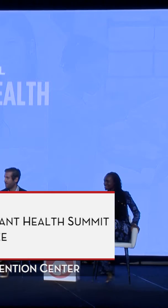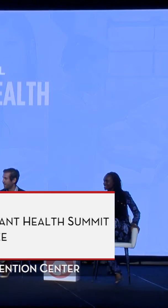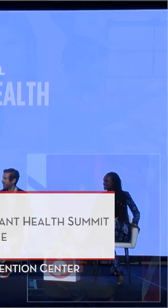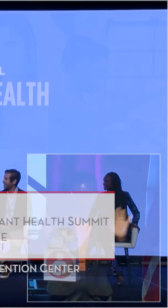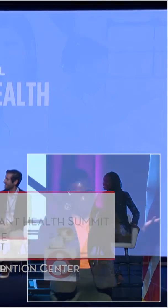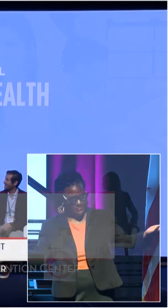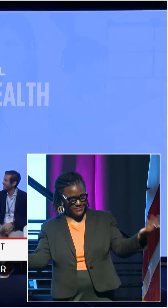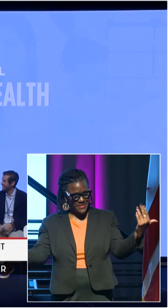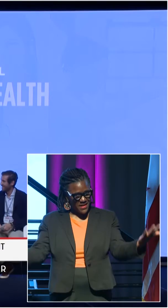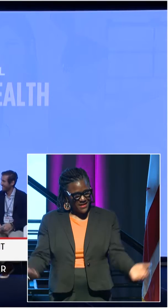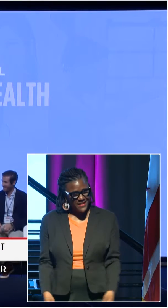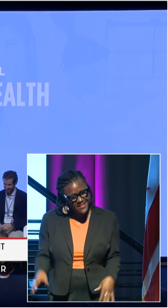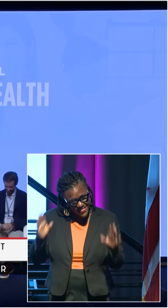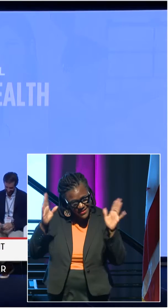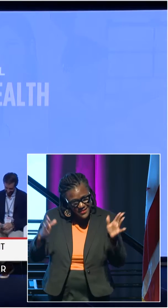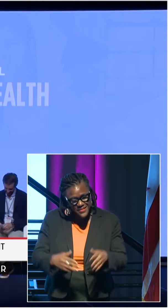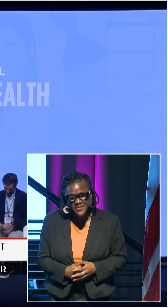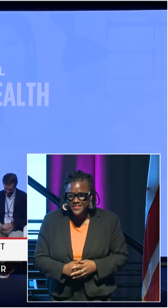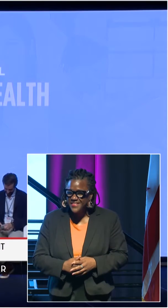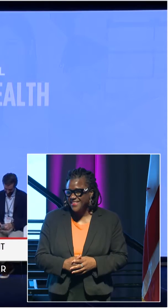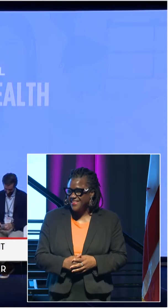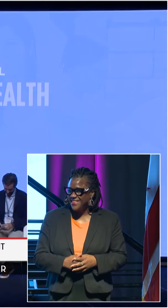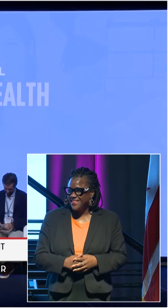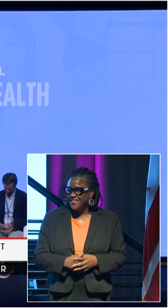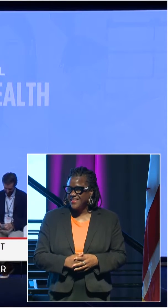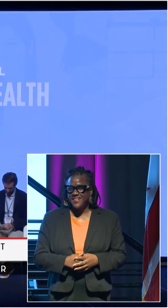Hello. Hello.